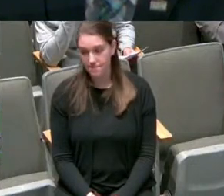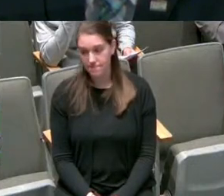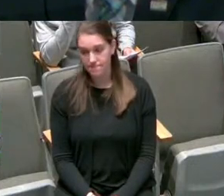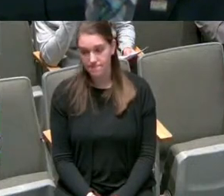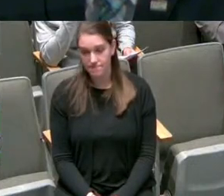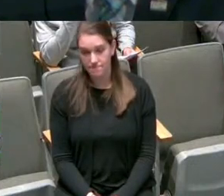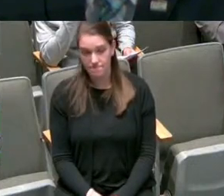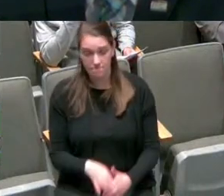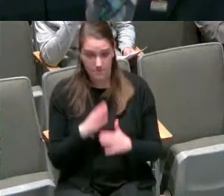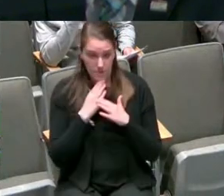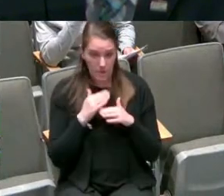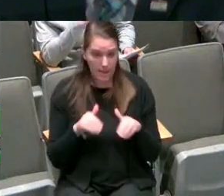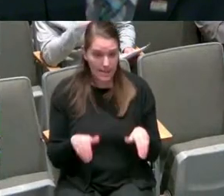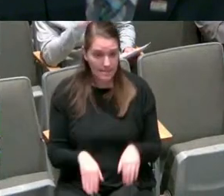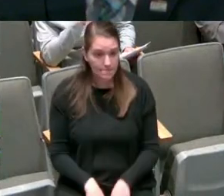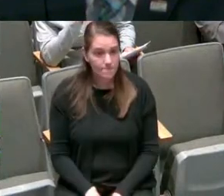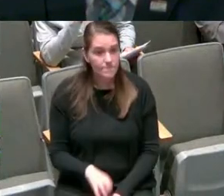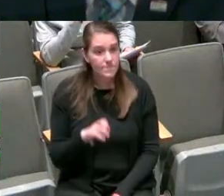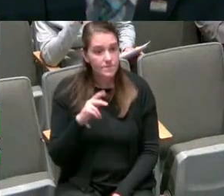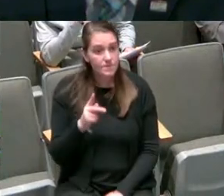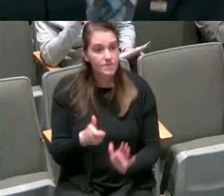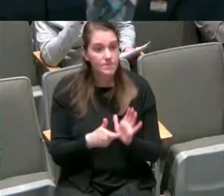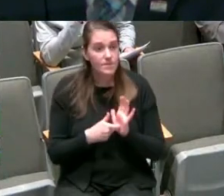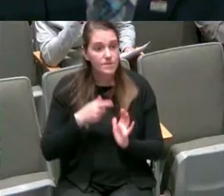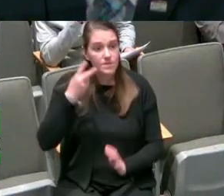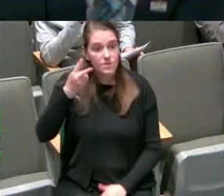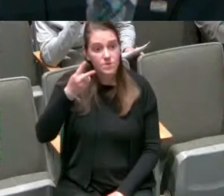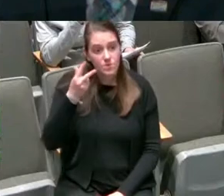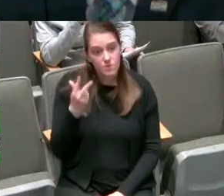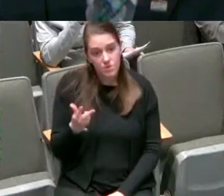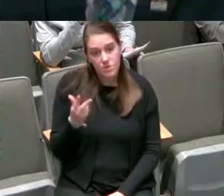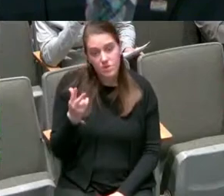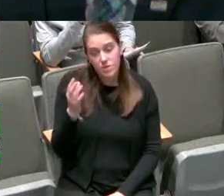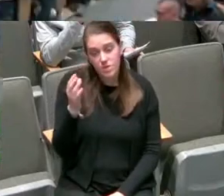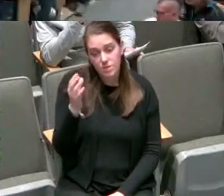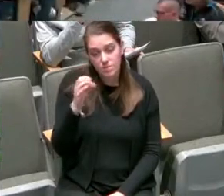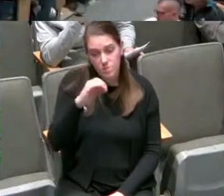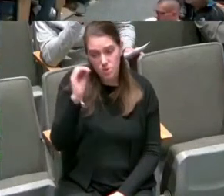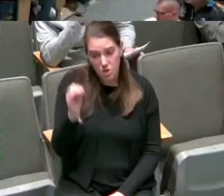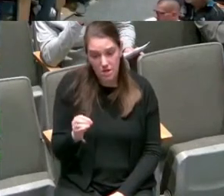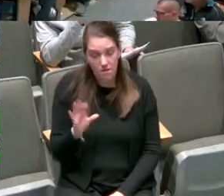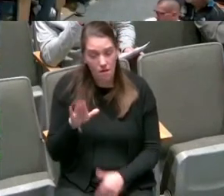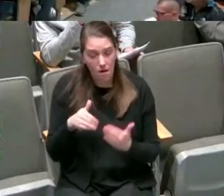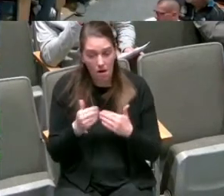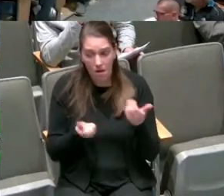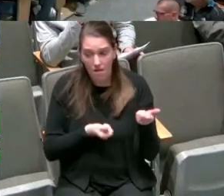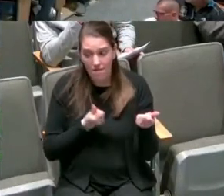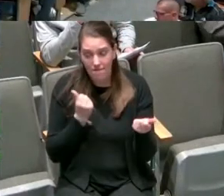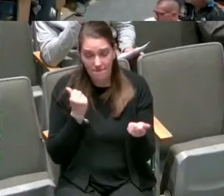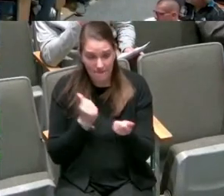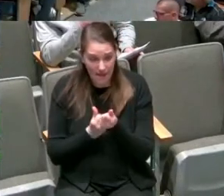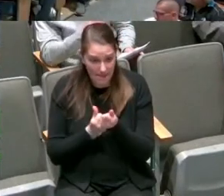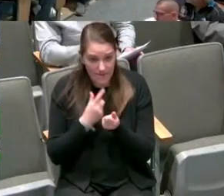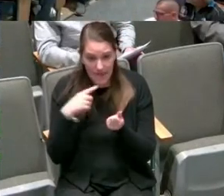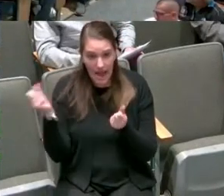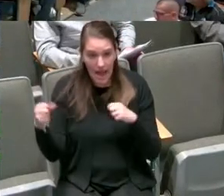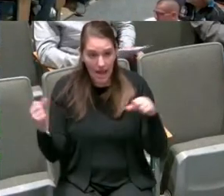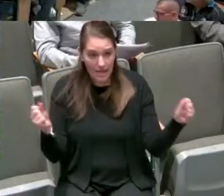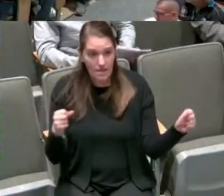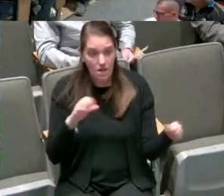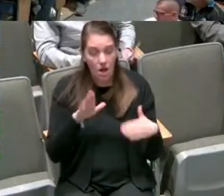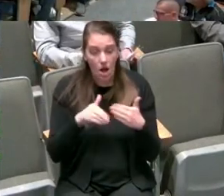okay so we need a two-thirds majority for this all in favor please say aye